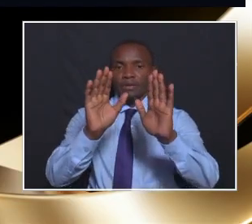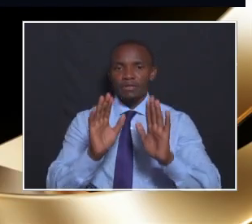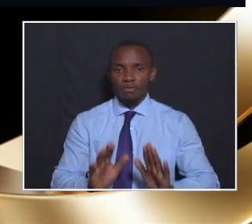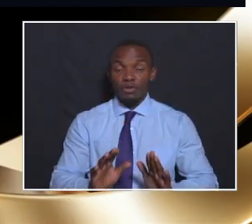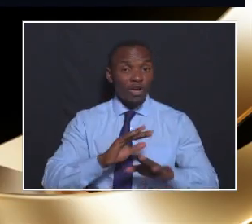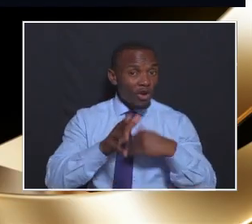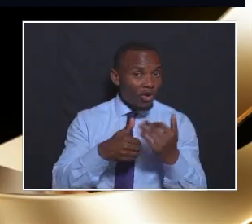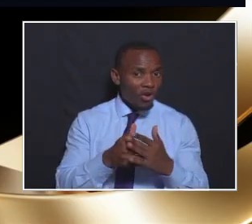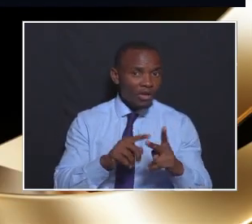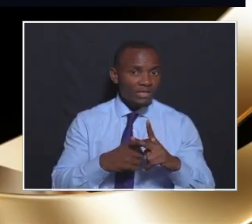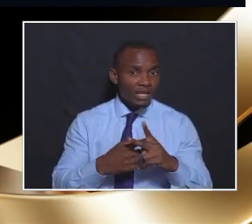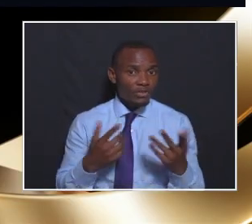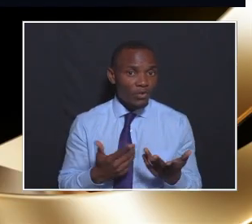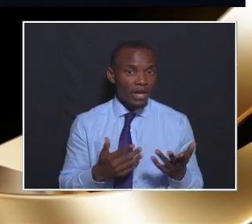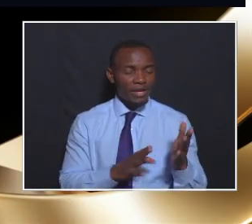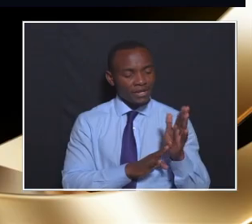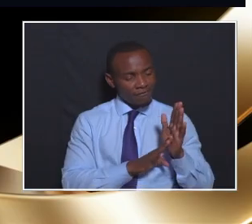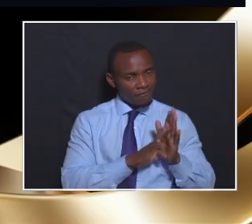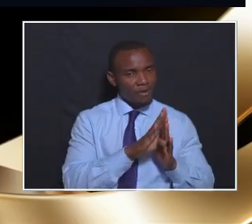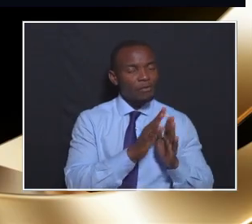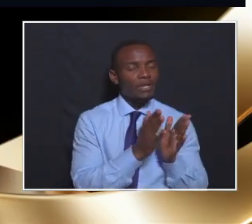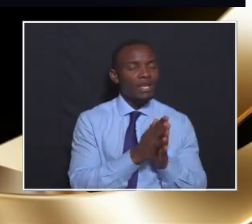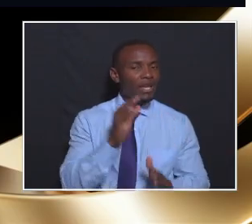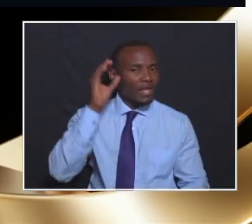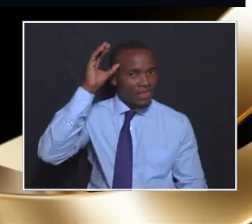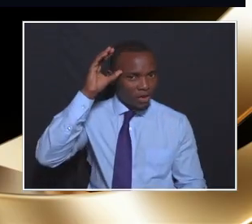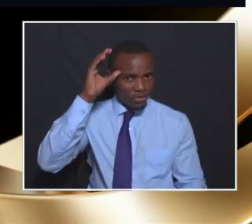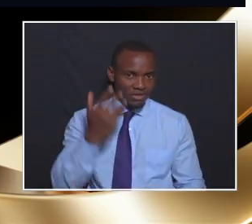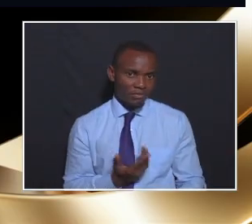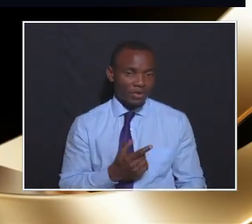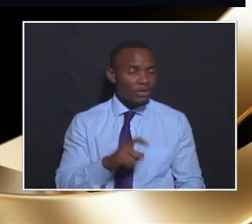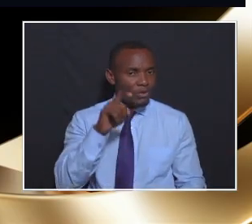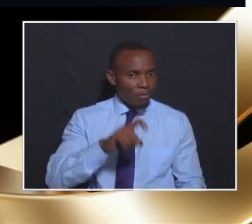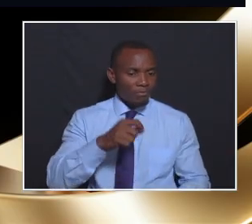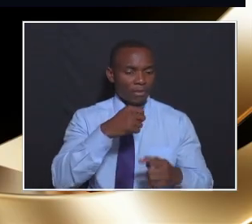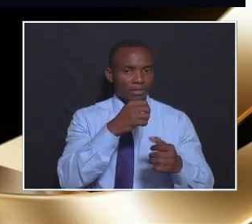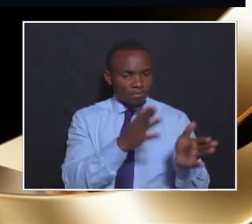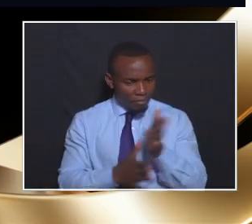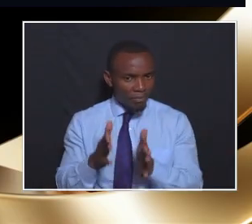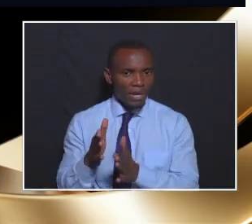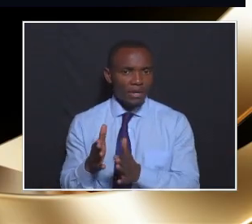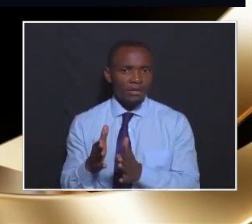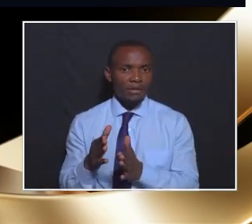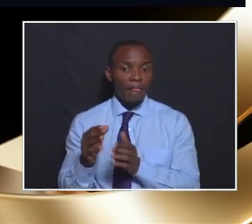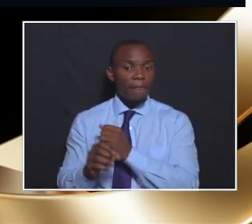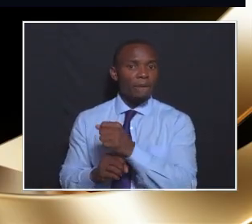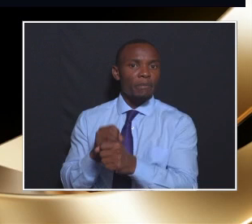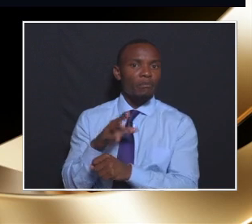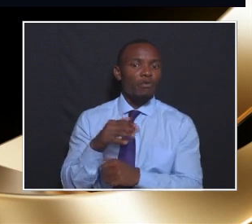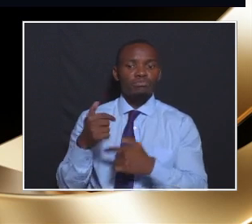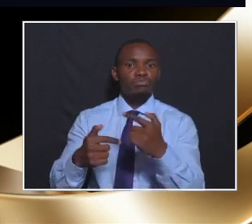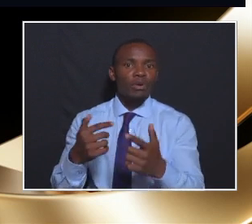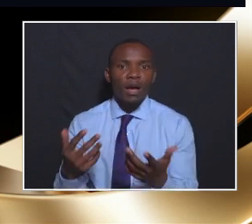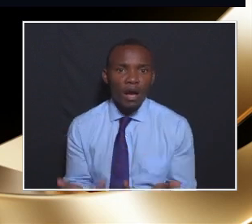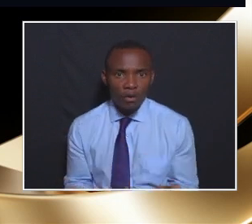where? Development and concept. You need to make your plan. Where is this movie going? Some people wake up and say, hey, you